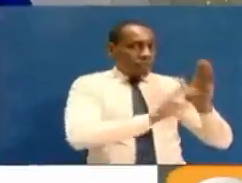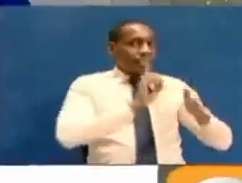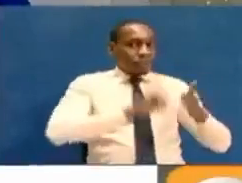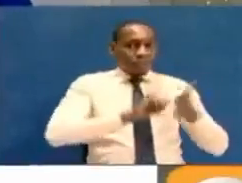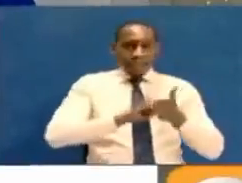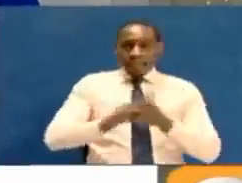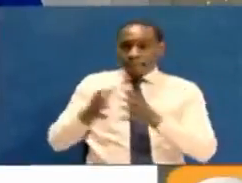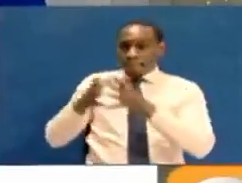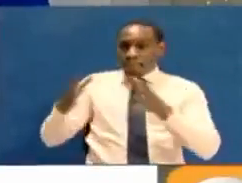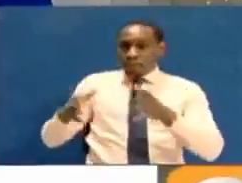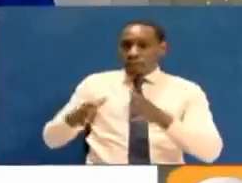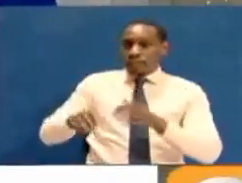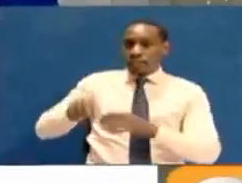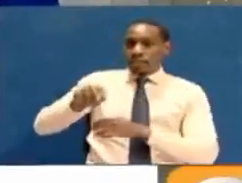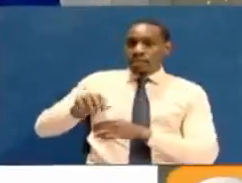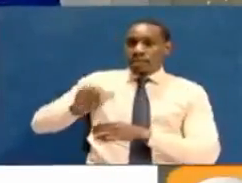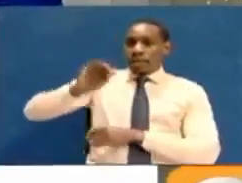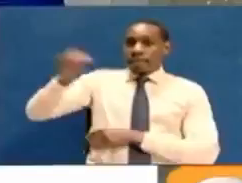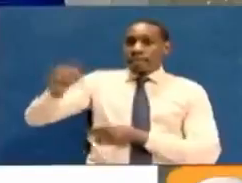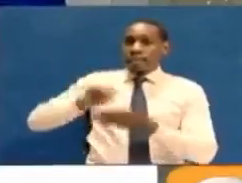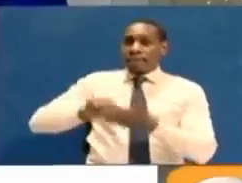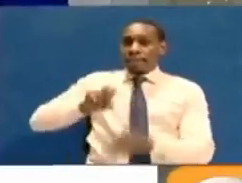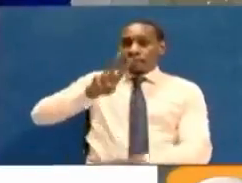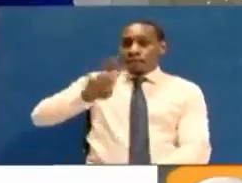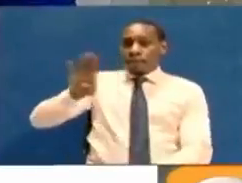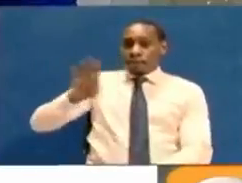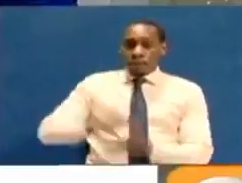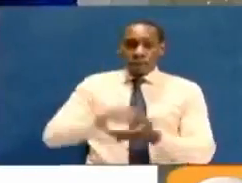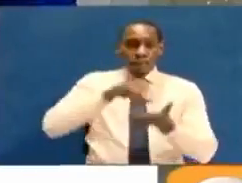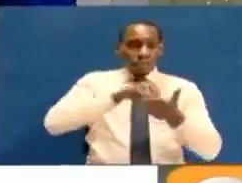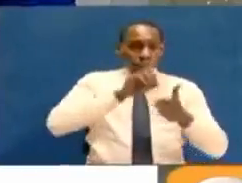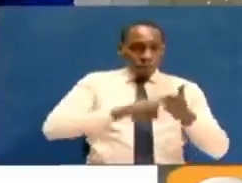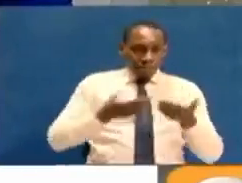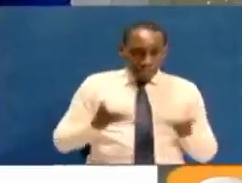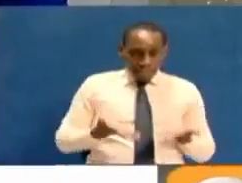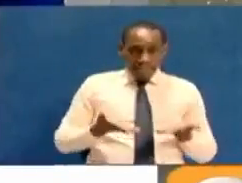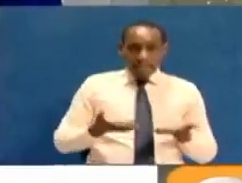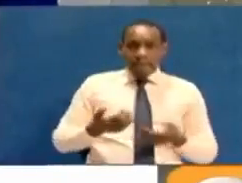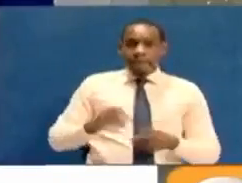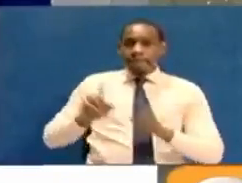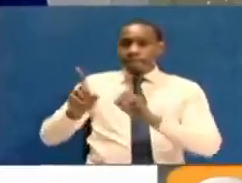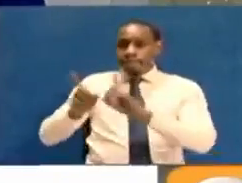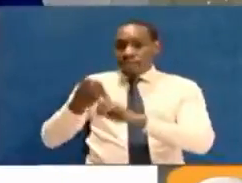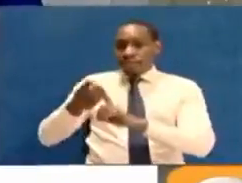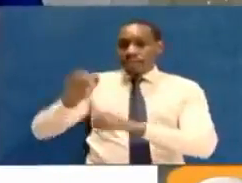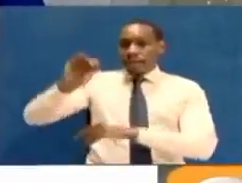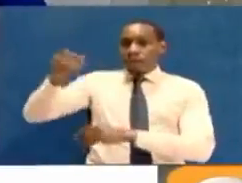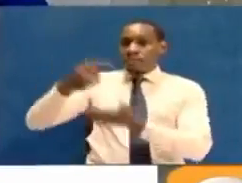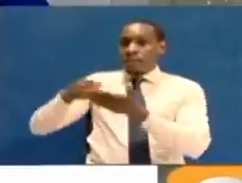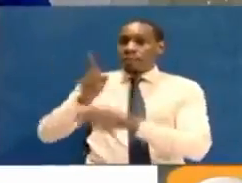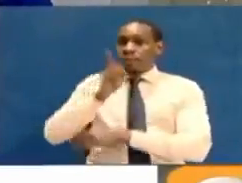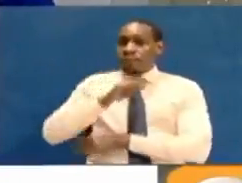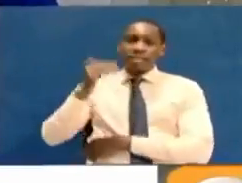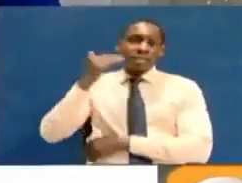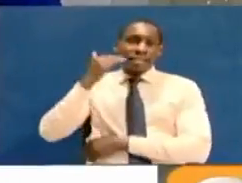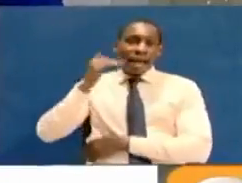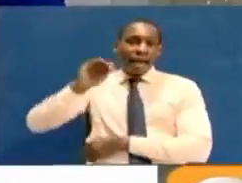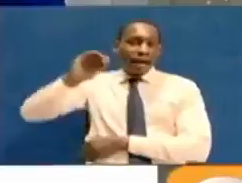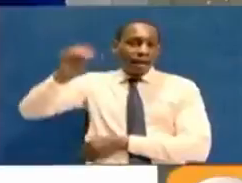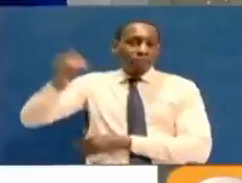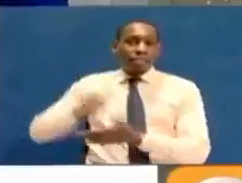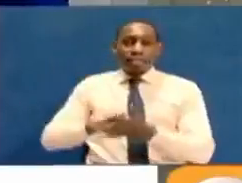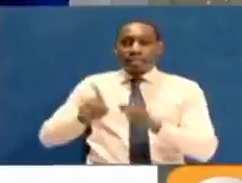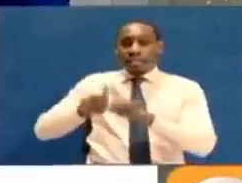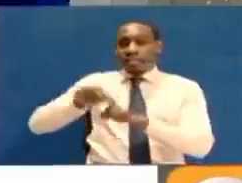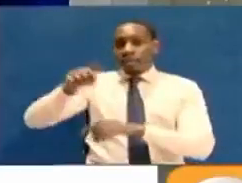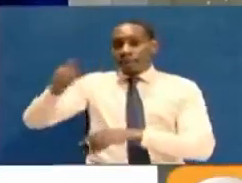A majority of the county assemblies, which is 24. Where are we with that now? We have the first county that passed, that's Siaya County. We know